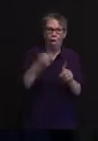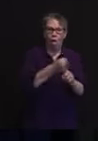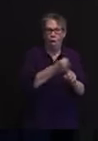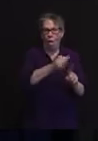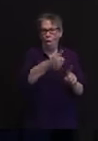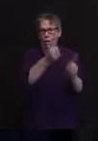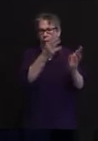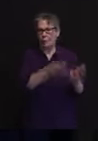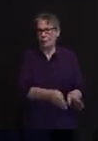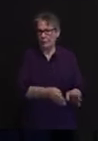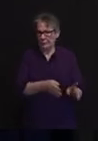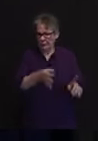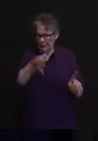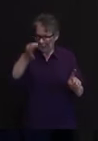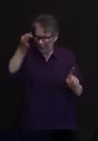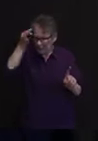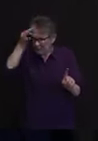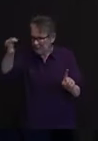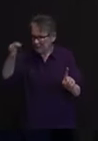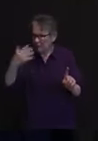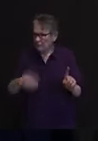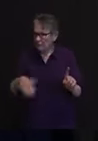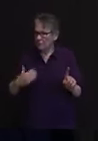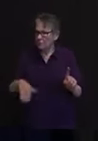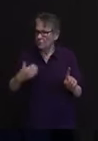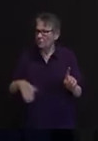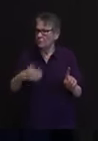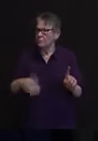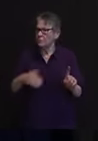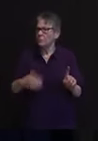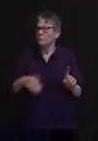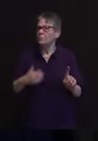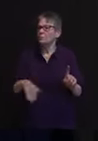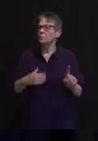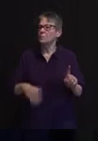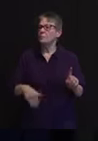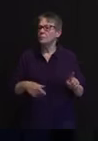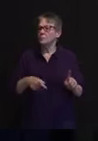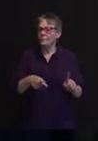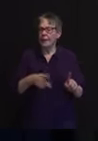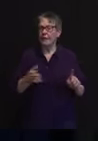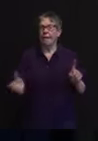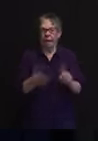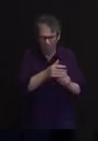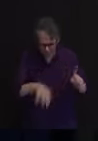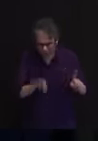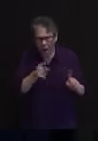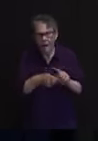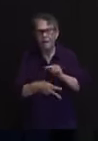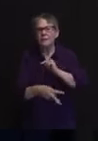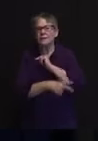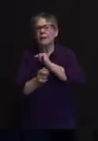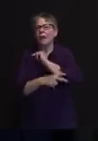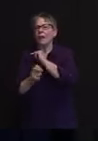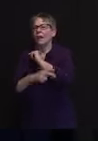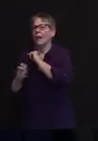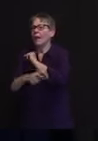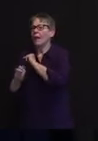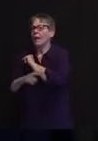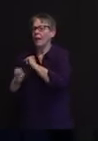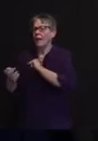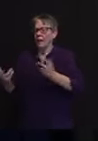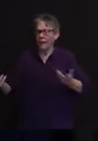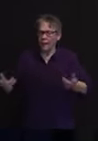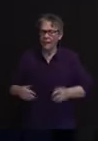addition to the EO violation. And just lastly, Governor, I'd just like to highlight, I know last week we talked about those